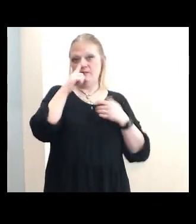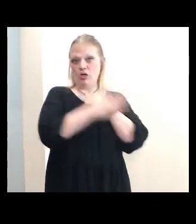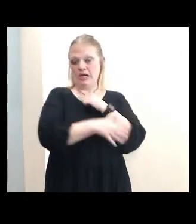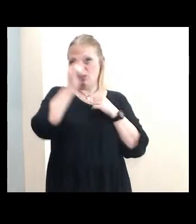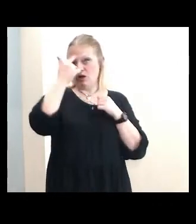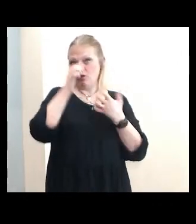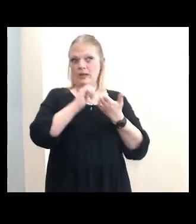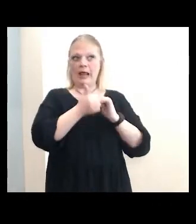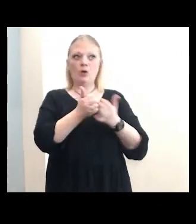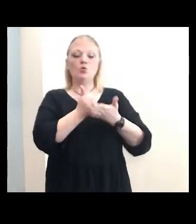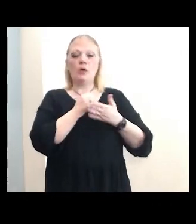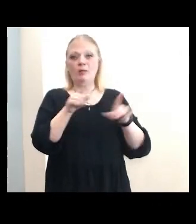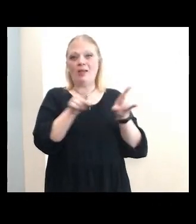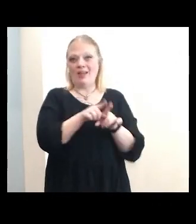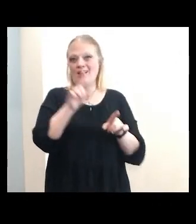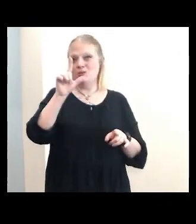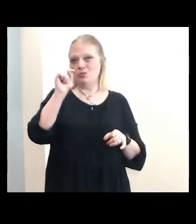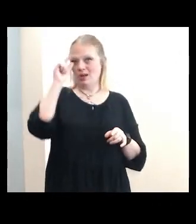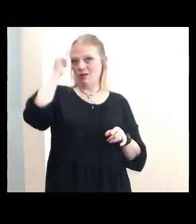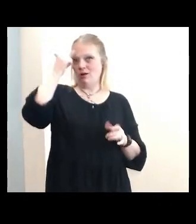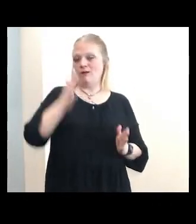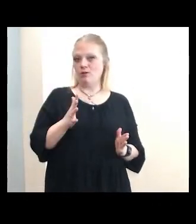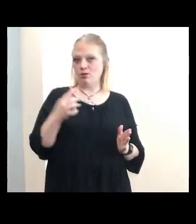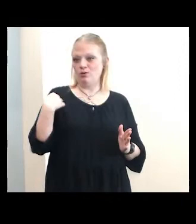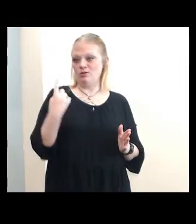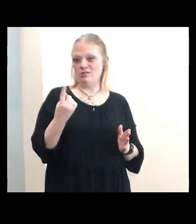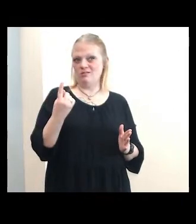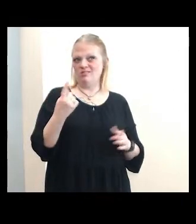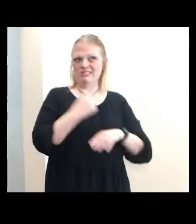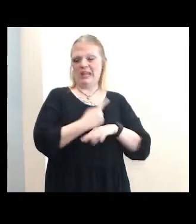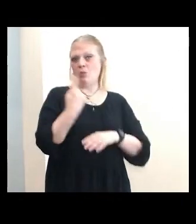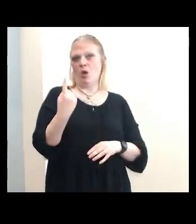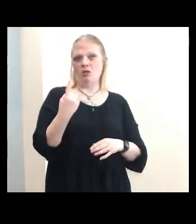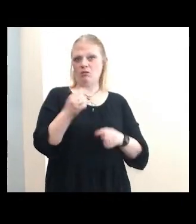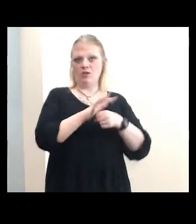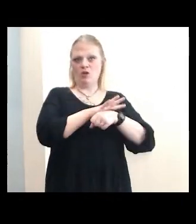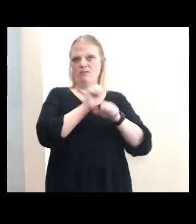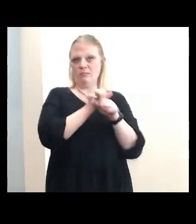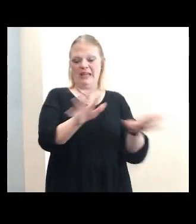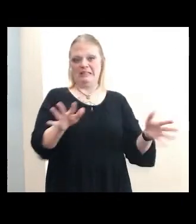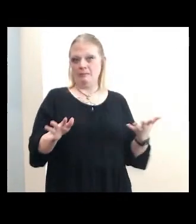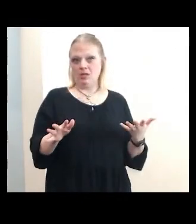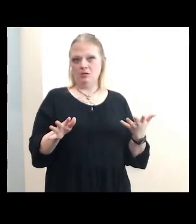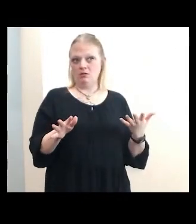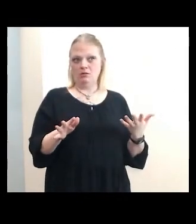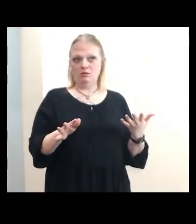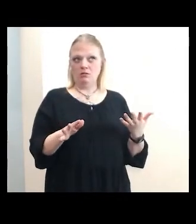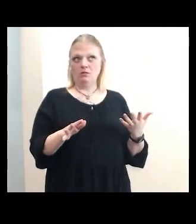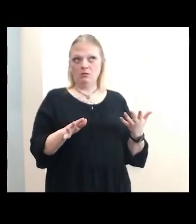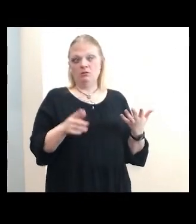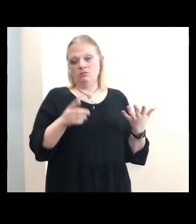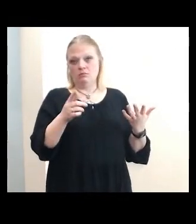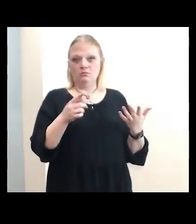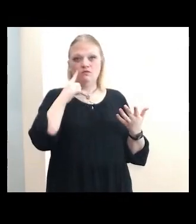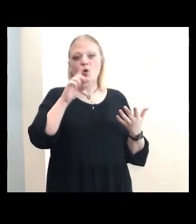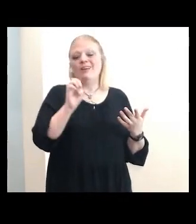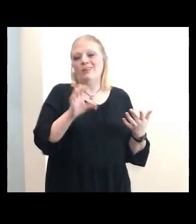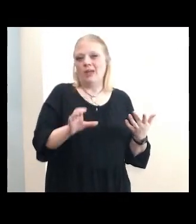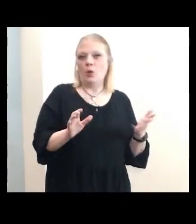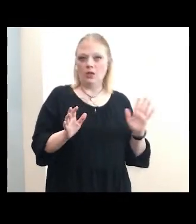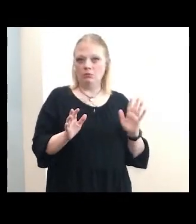how she could help as lieutenant governor since pretty much day one of the COVID-19 pandemic, as it matters for Erie